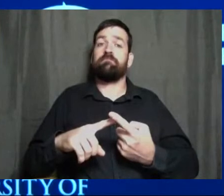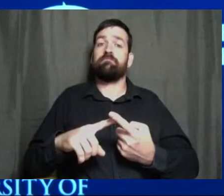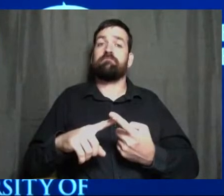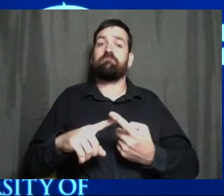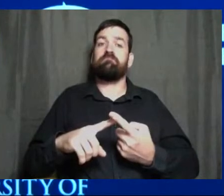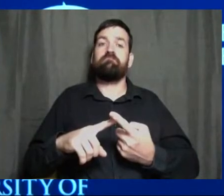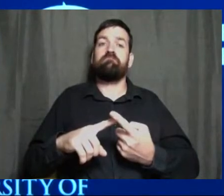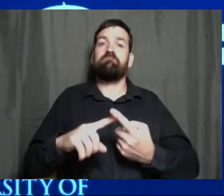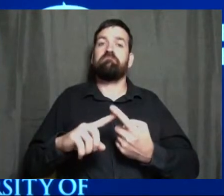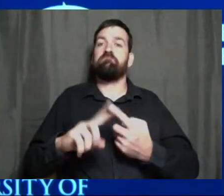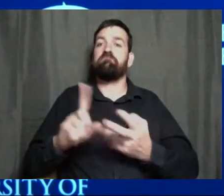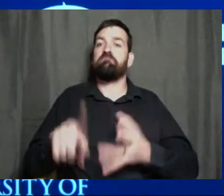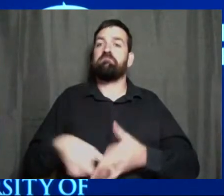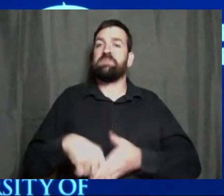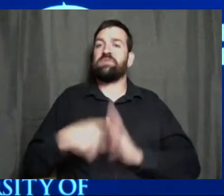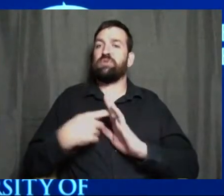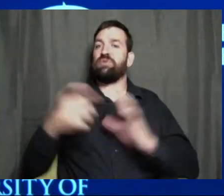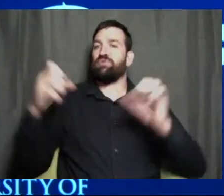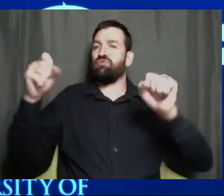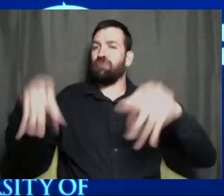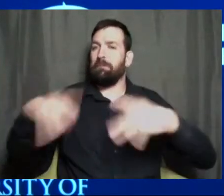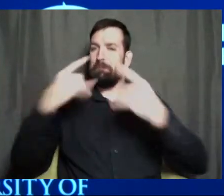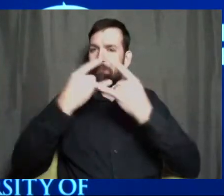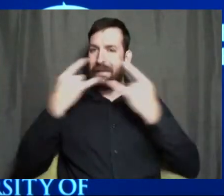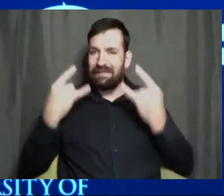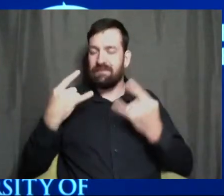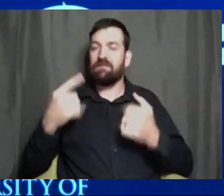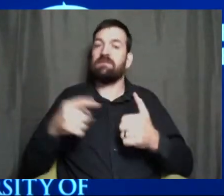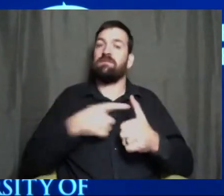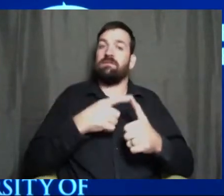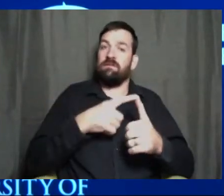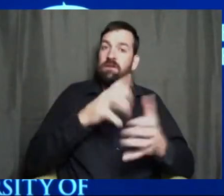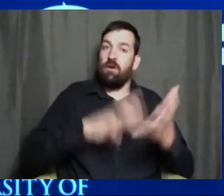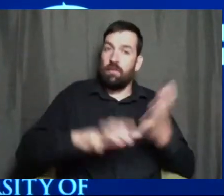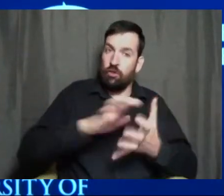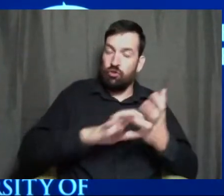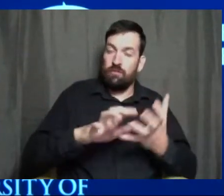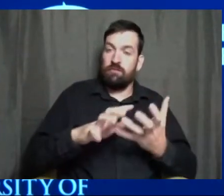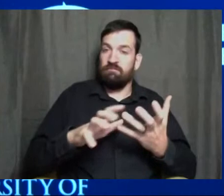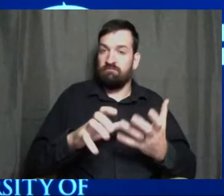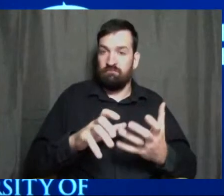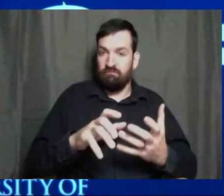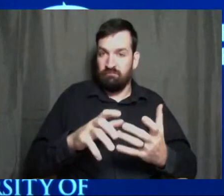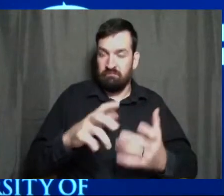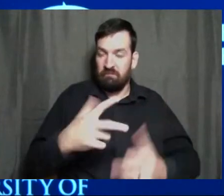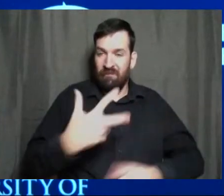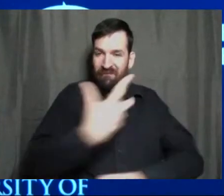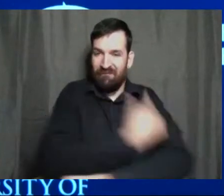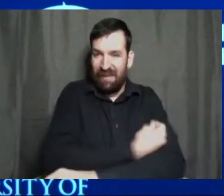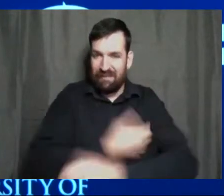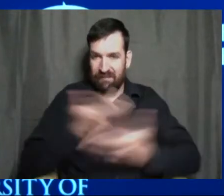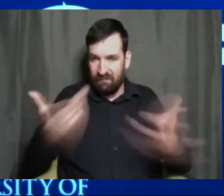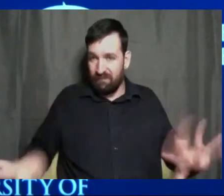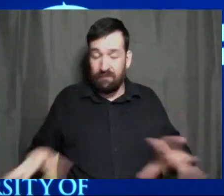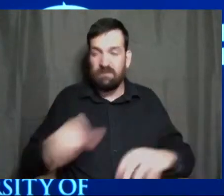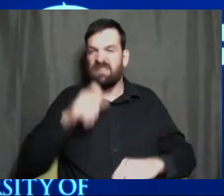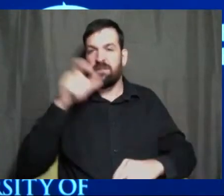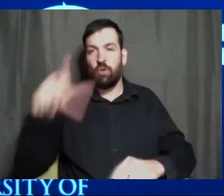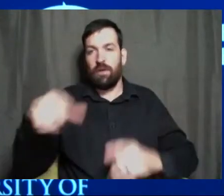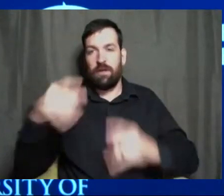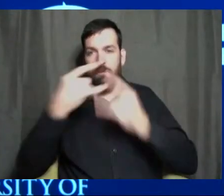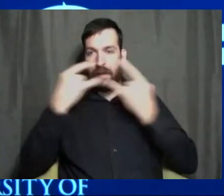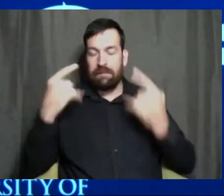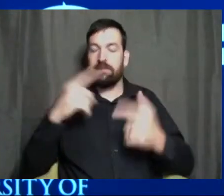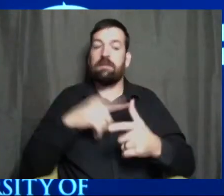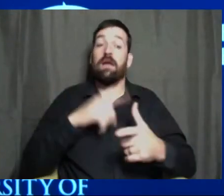back out of wearing masks. Initially, it was the recommendation that vaccinated people didn't need to wear masks. And then the Delta variant became